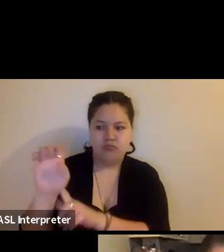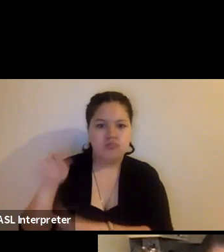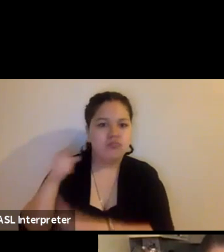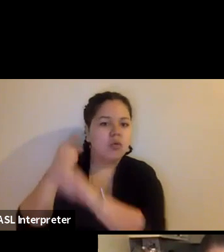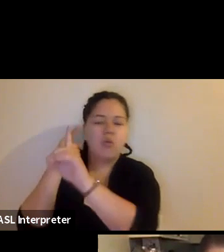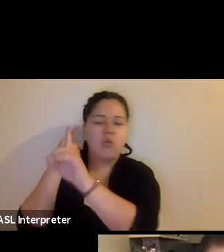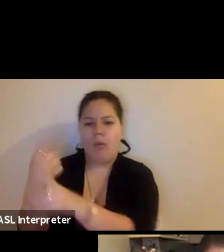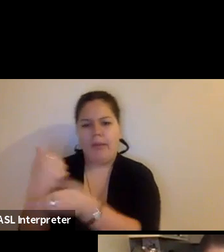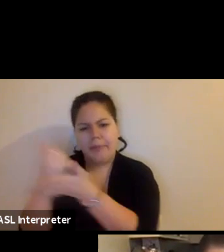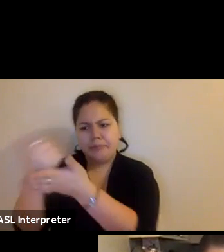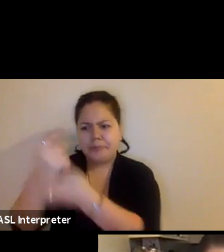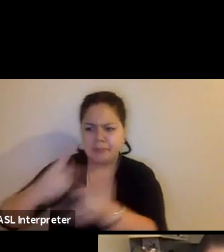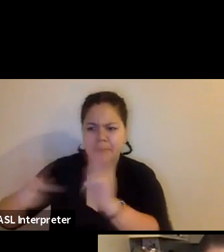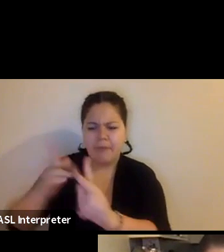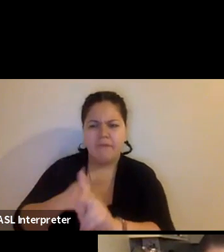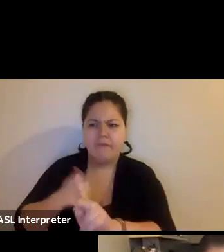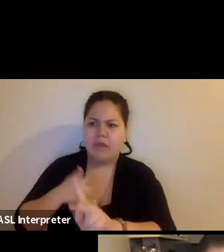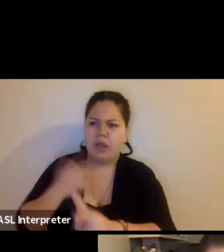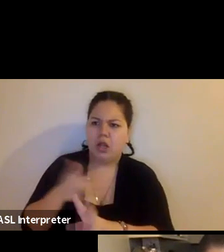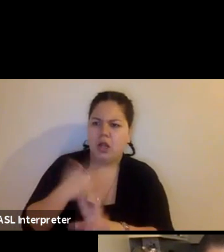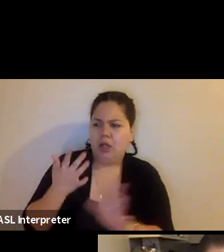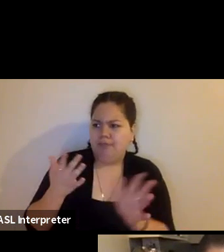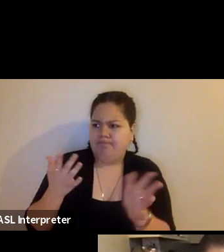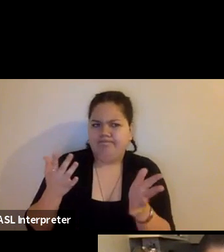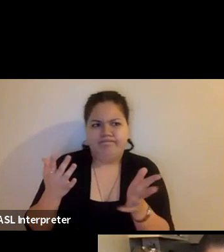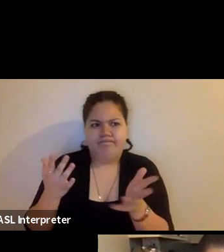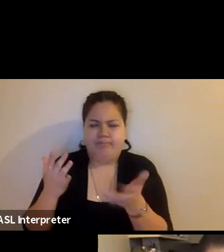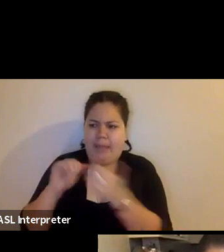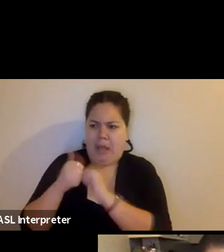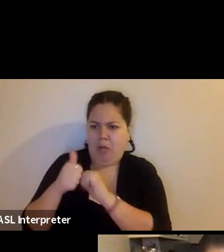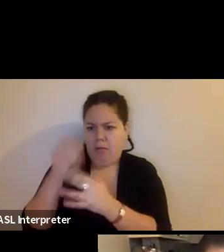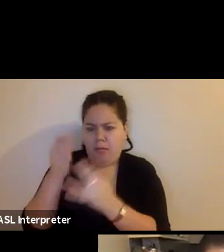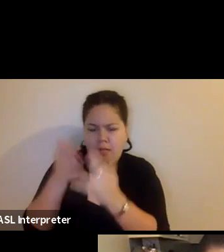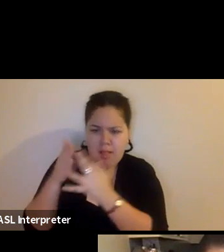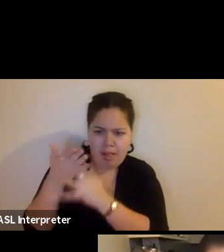us reconnect with mapping our senses in this space and time.